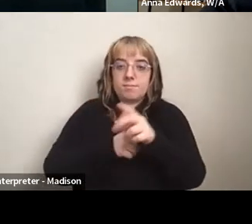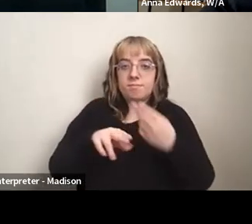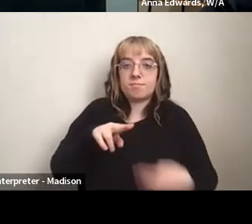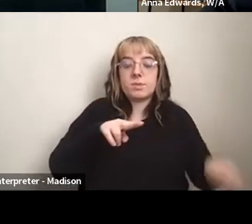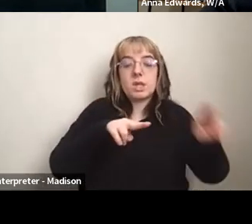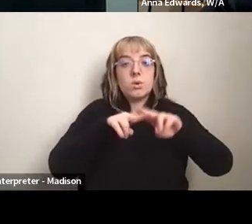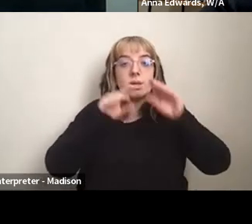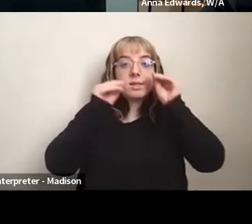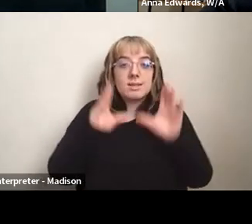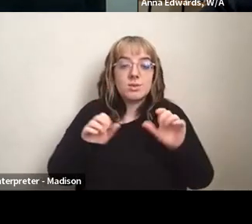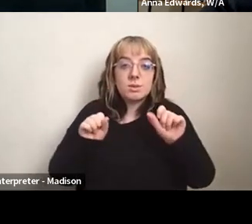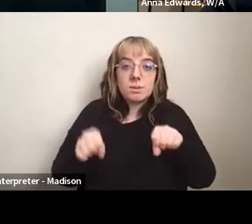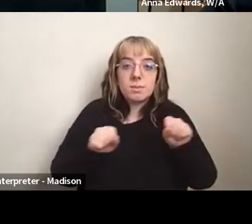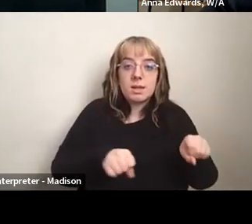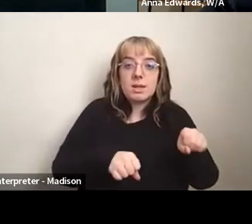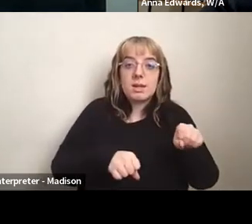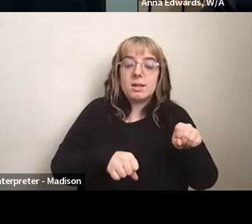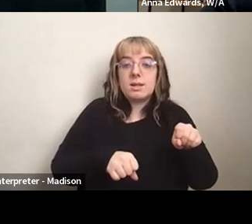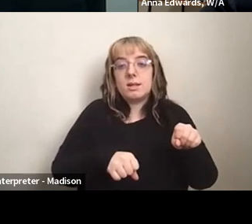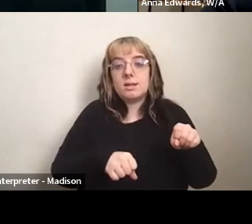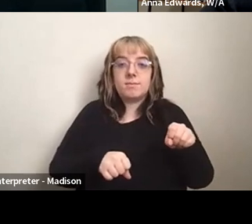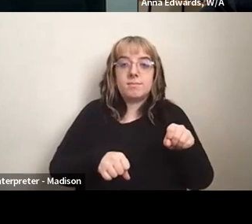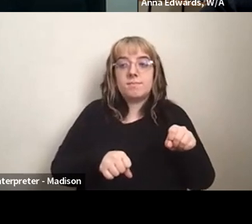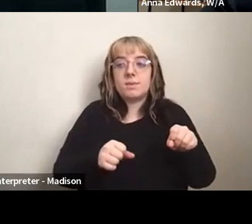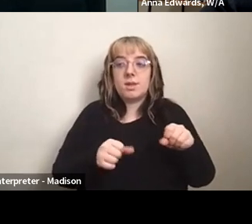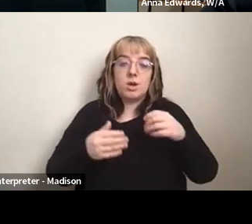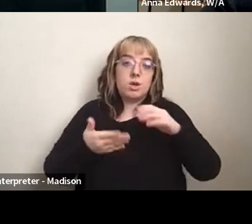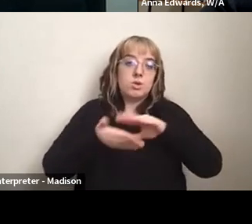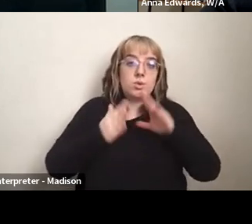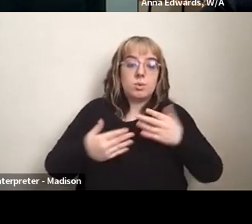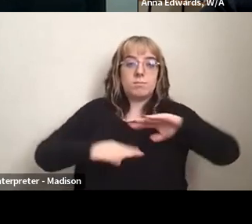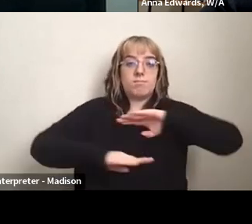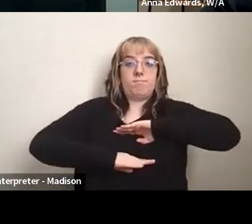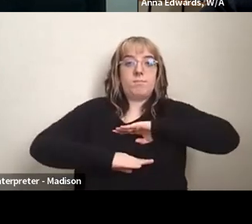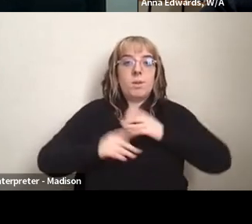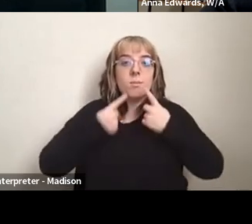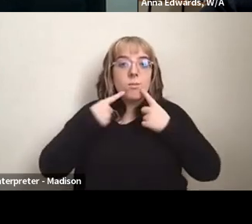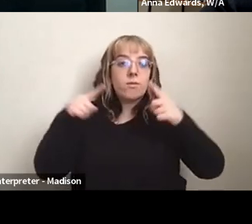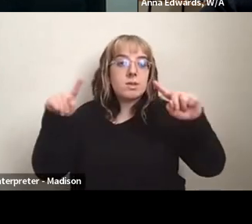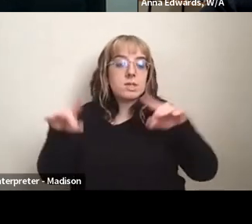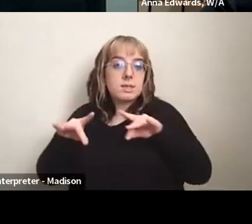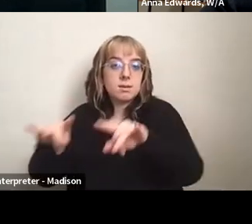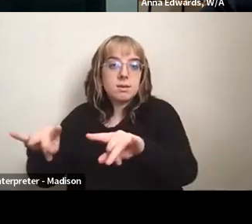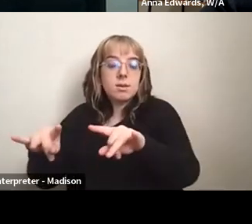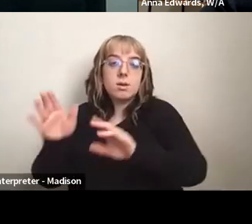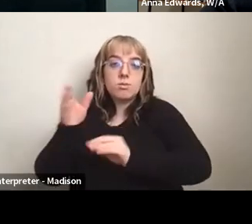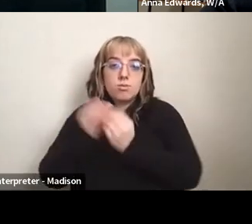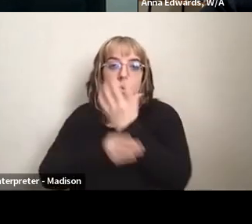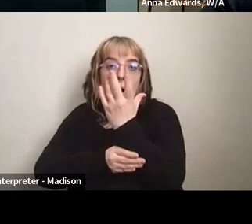teachers' ability to have our students reach proficiency and to grow. So those have